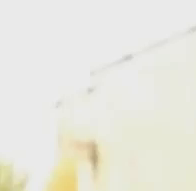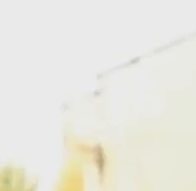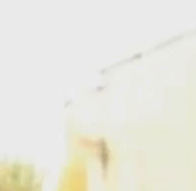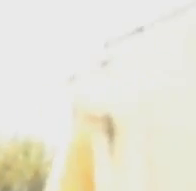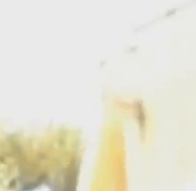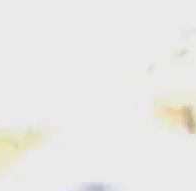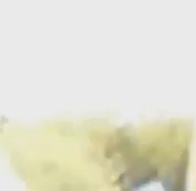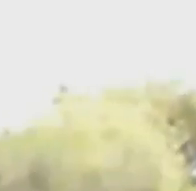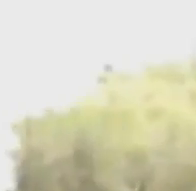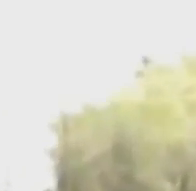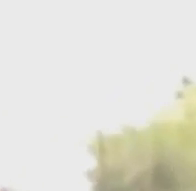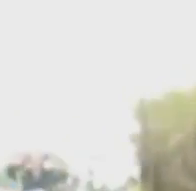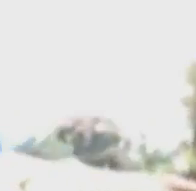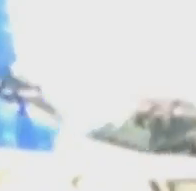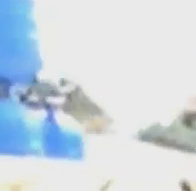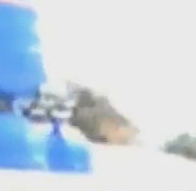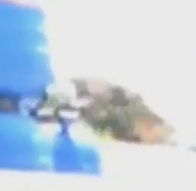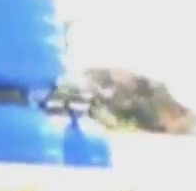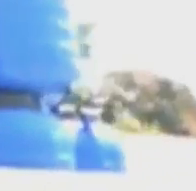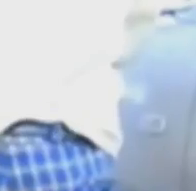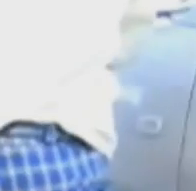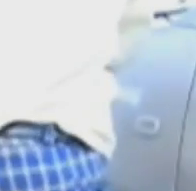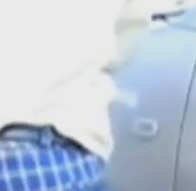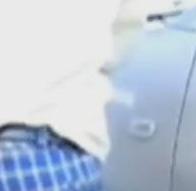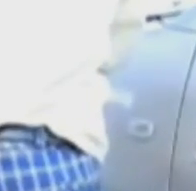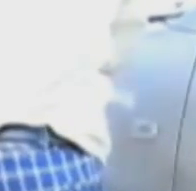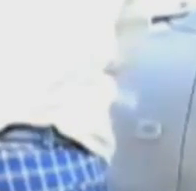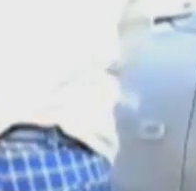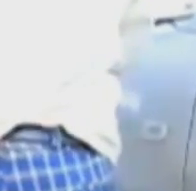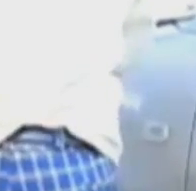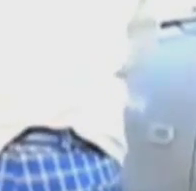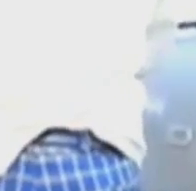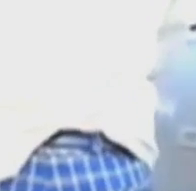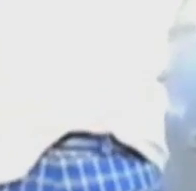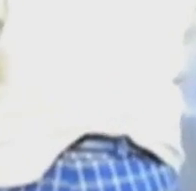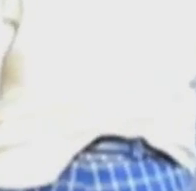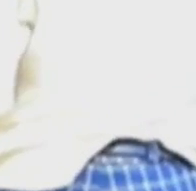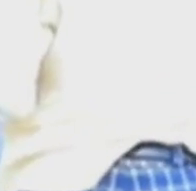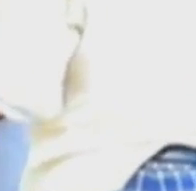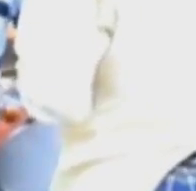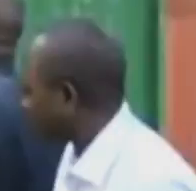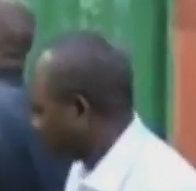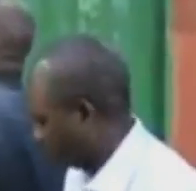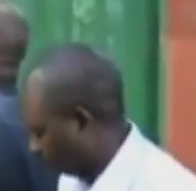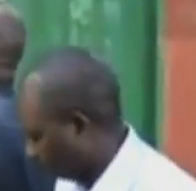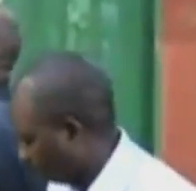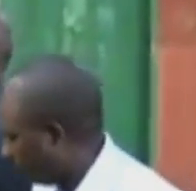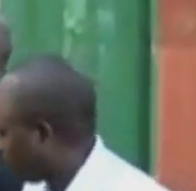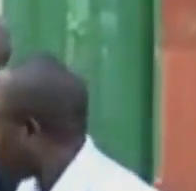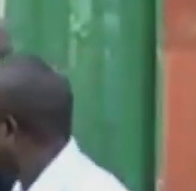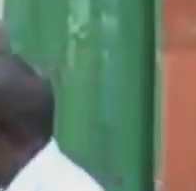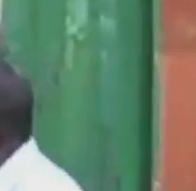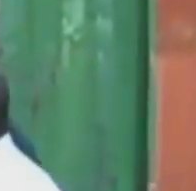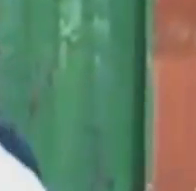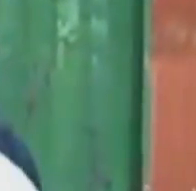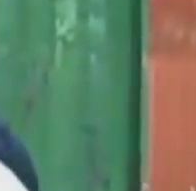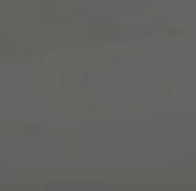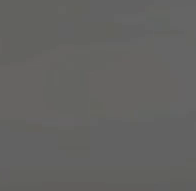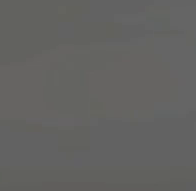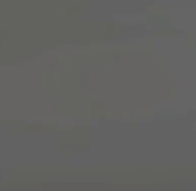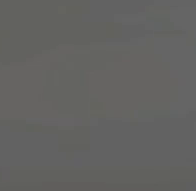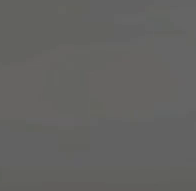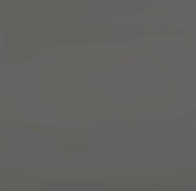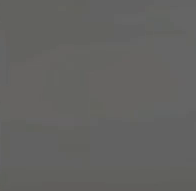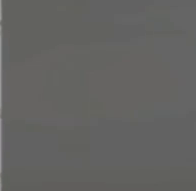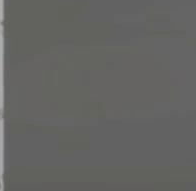10,000 shillings for one of these. Bungoma governor is washing his hands off it, but county documents show it's